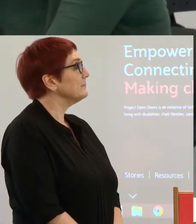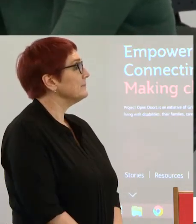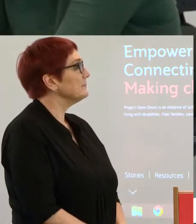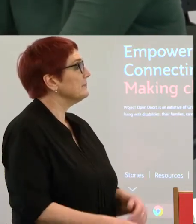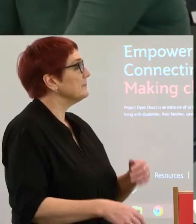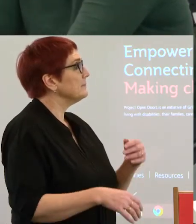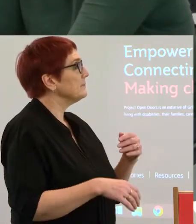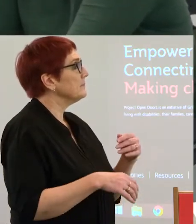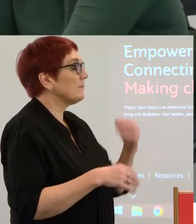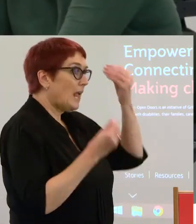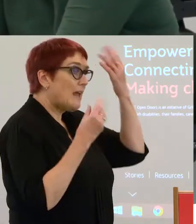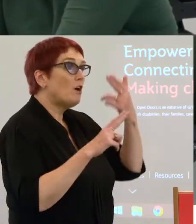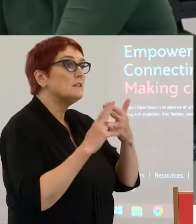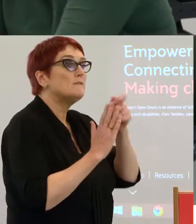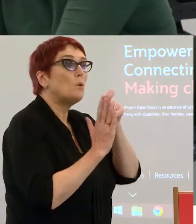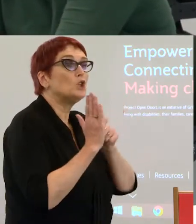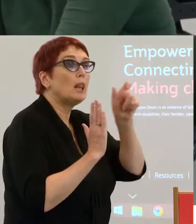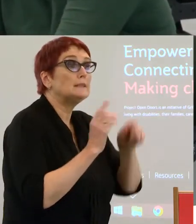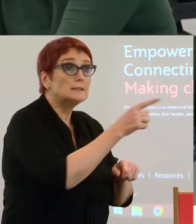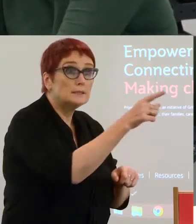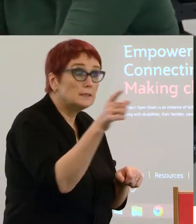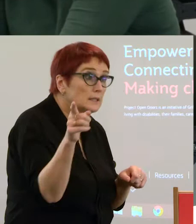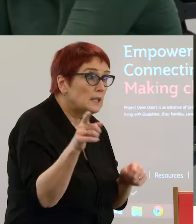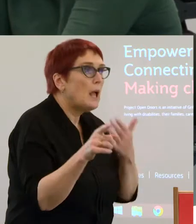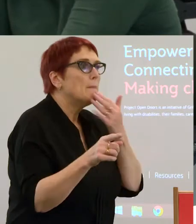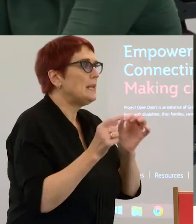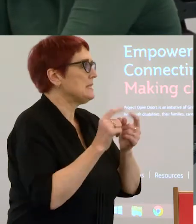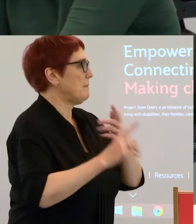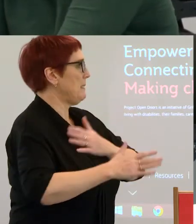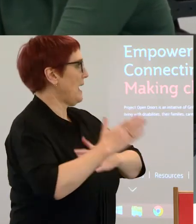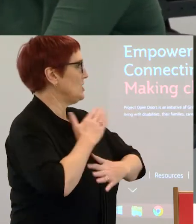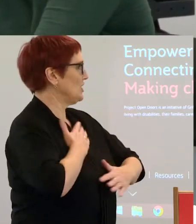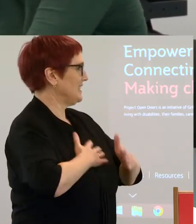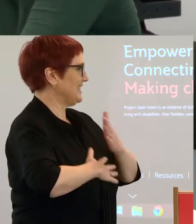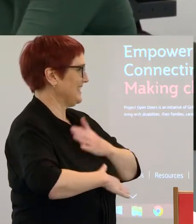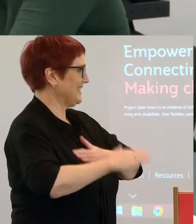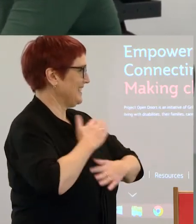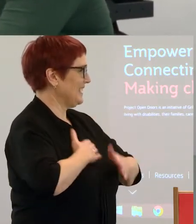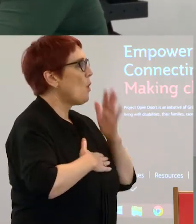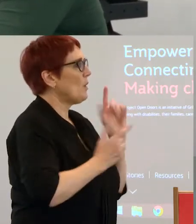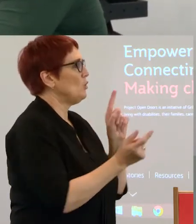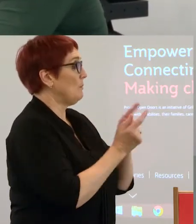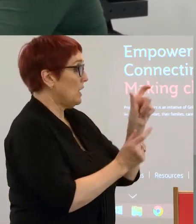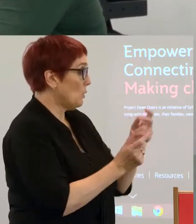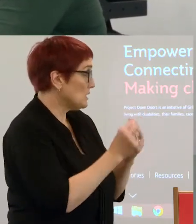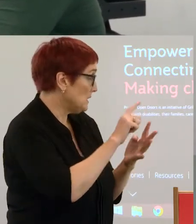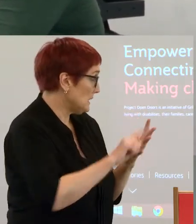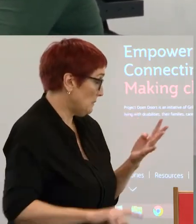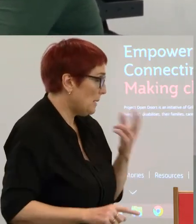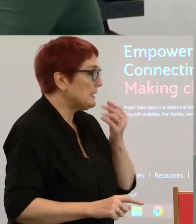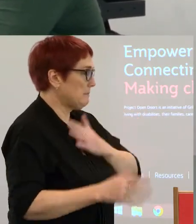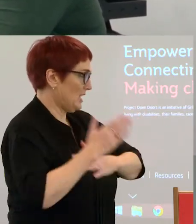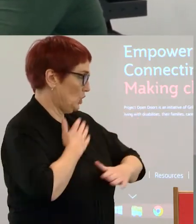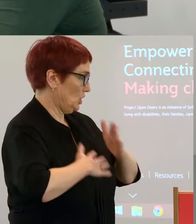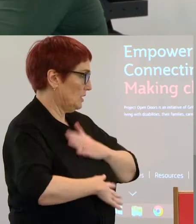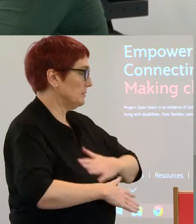For the advice for the journalists is just be patient on how you come across with people with disabilities.